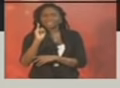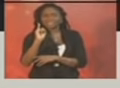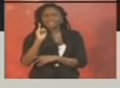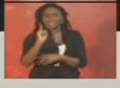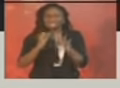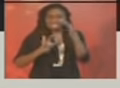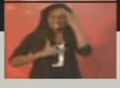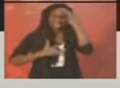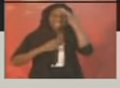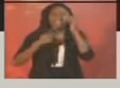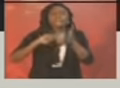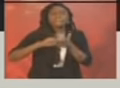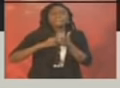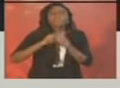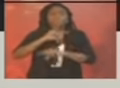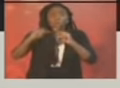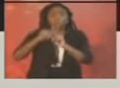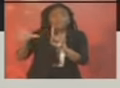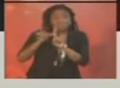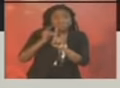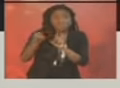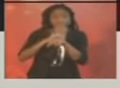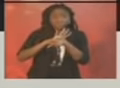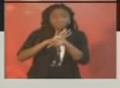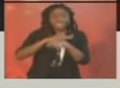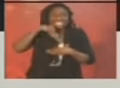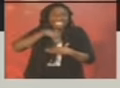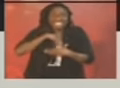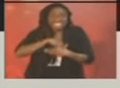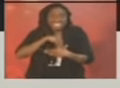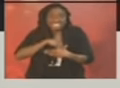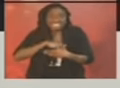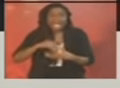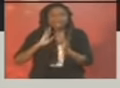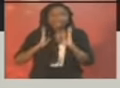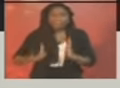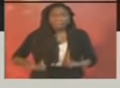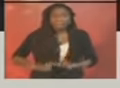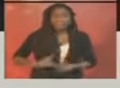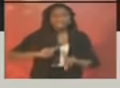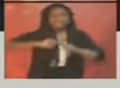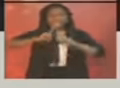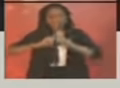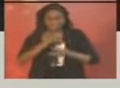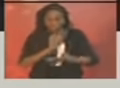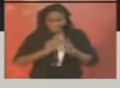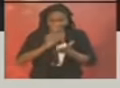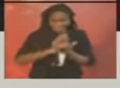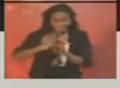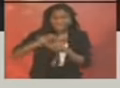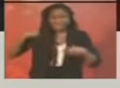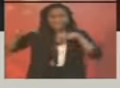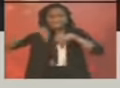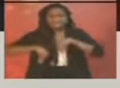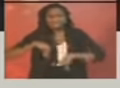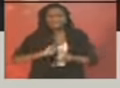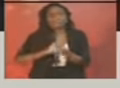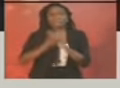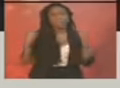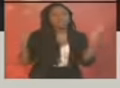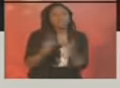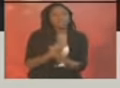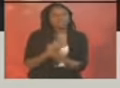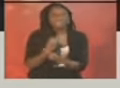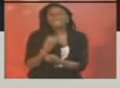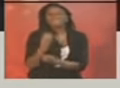inflammatory syndrome in children. Now, that's still there. I spoke to Dr. Ramroop this morning. Dr. Ronan Ramroop, he's our cardiologist, and